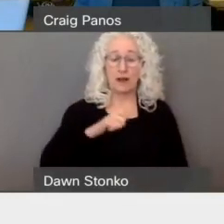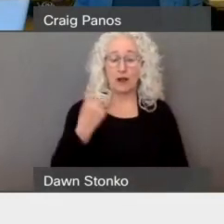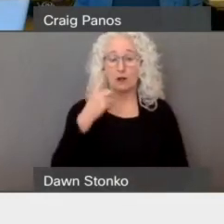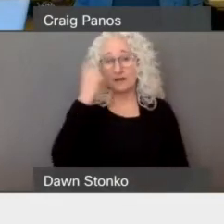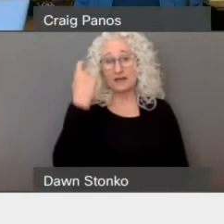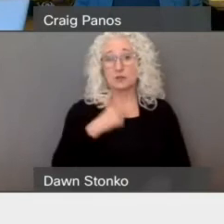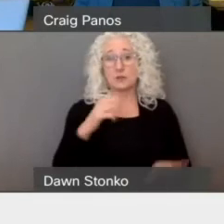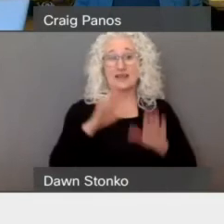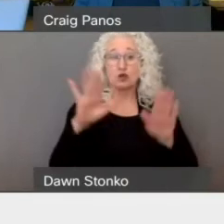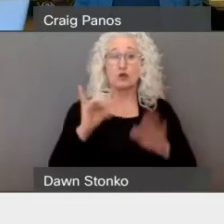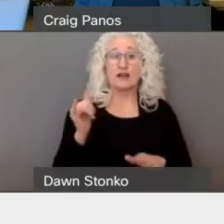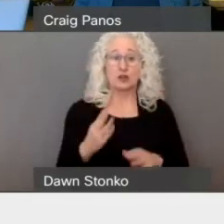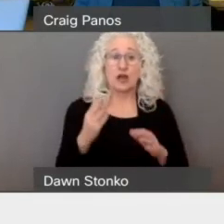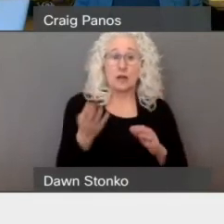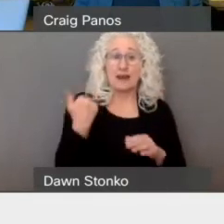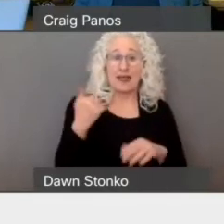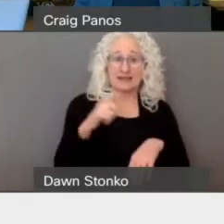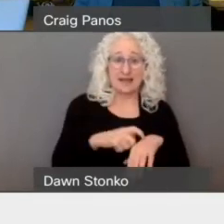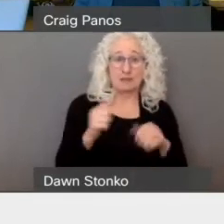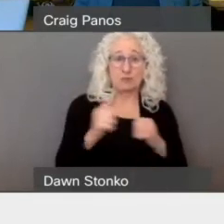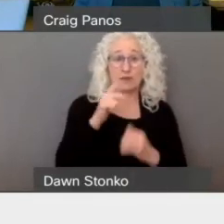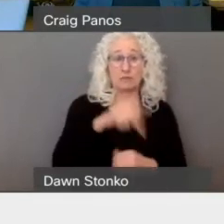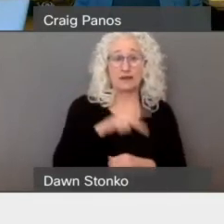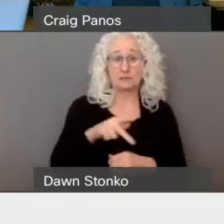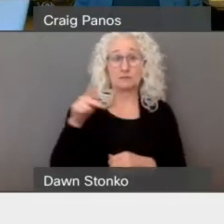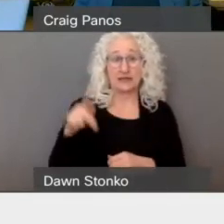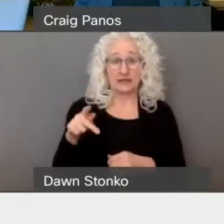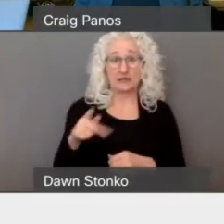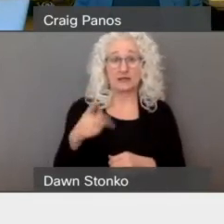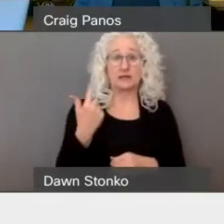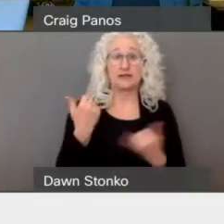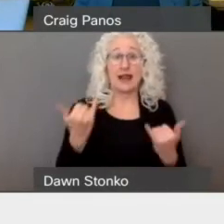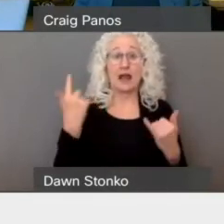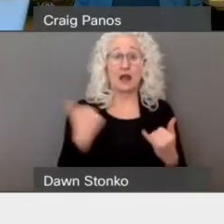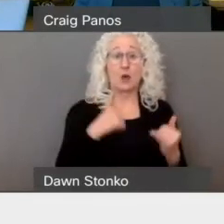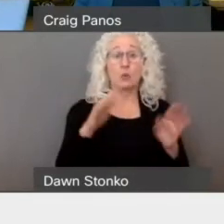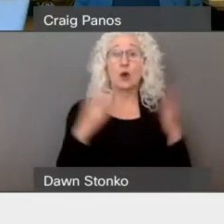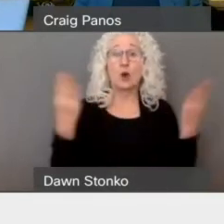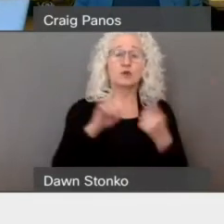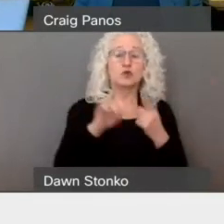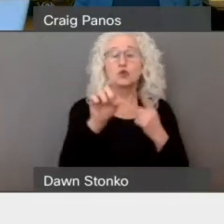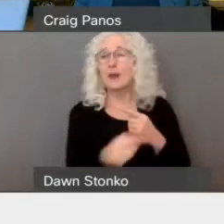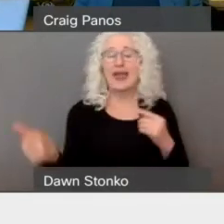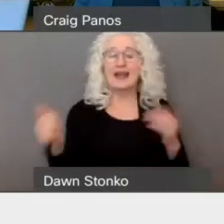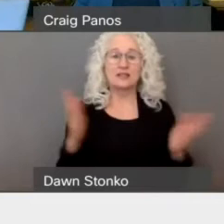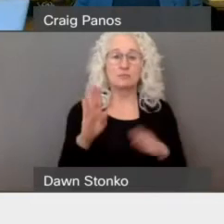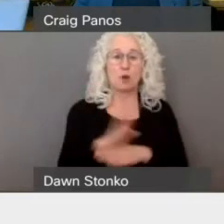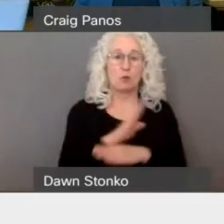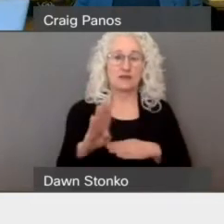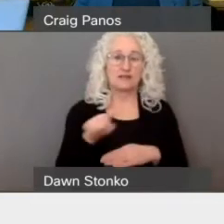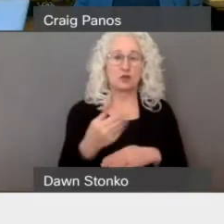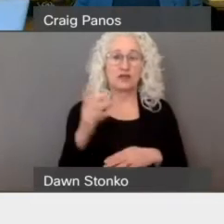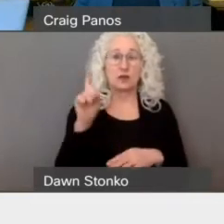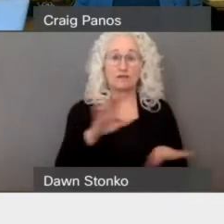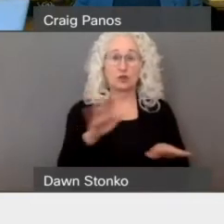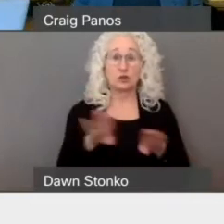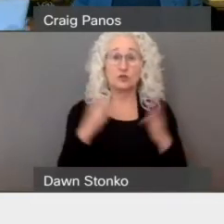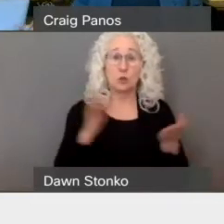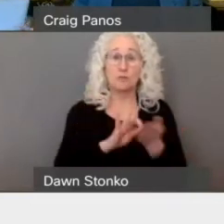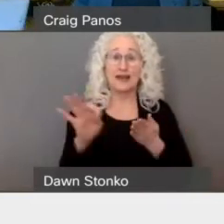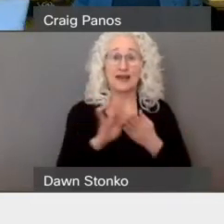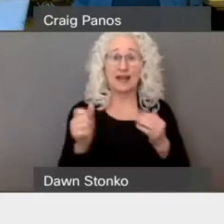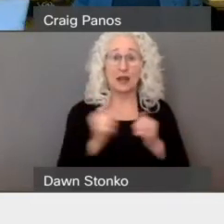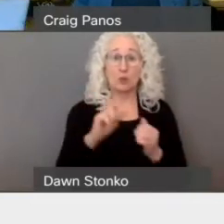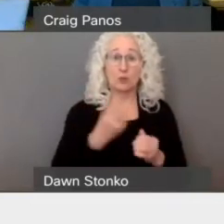last time with the Paycheck Protection Program, now we're opened up to any small business. So all you have to do is just open up an account with us, and